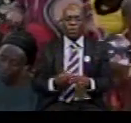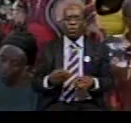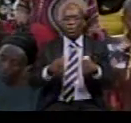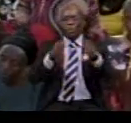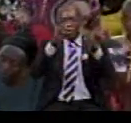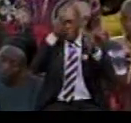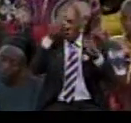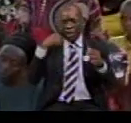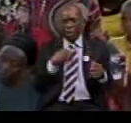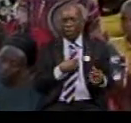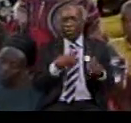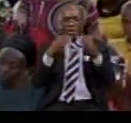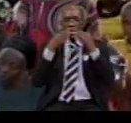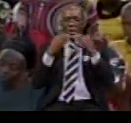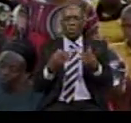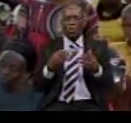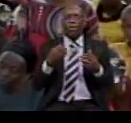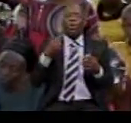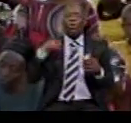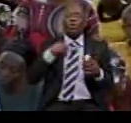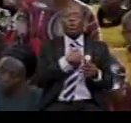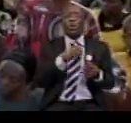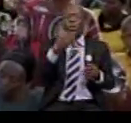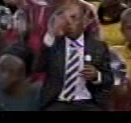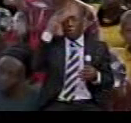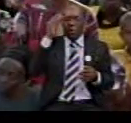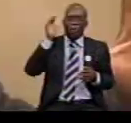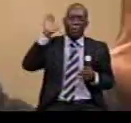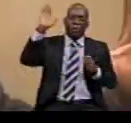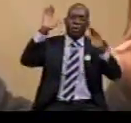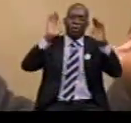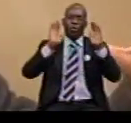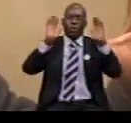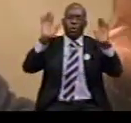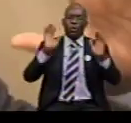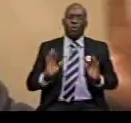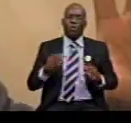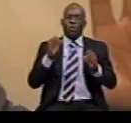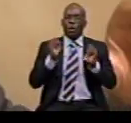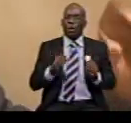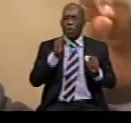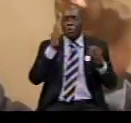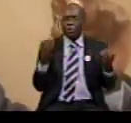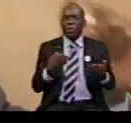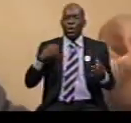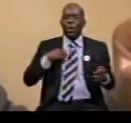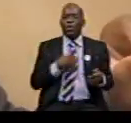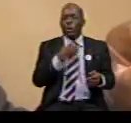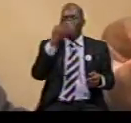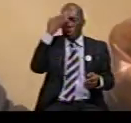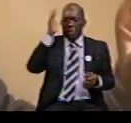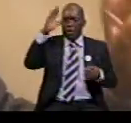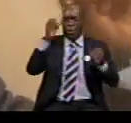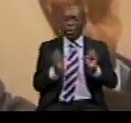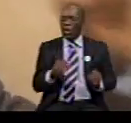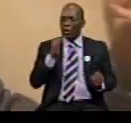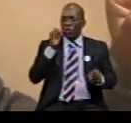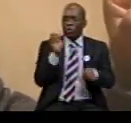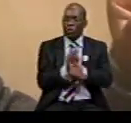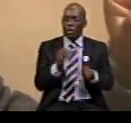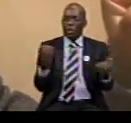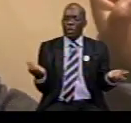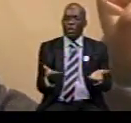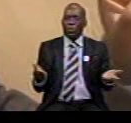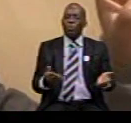know your miracle power is here. We know your power is at work. As we've gathered together in this third day, oh